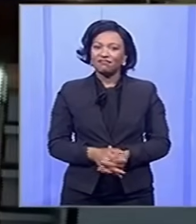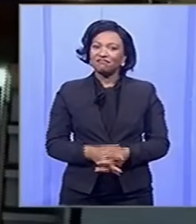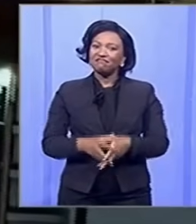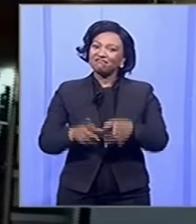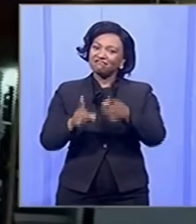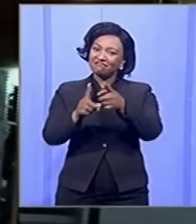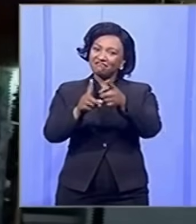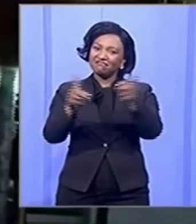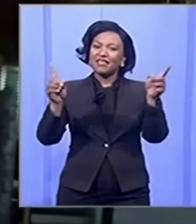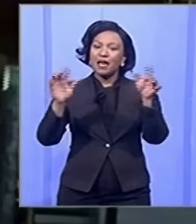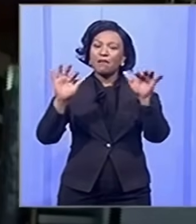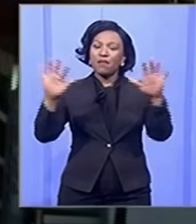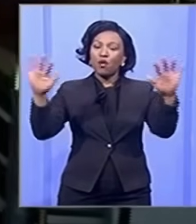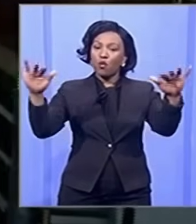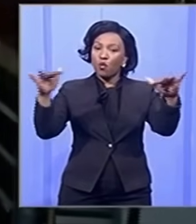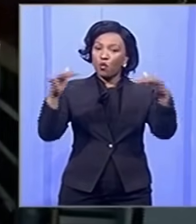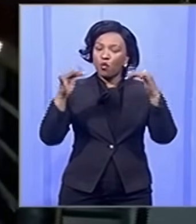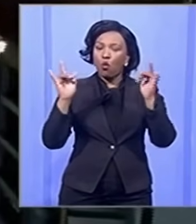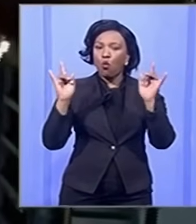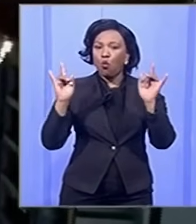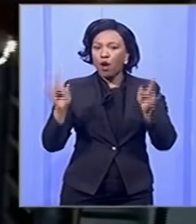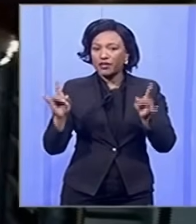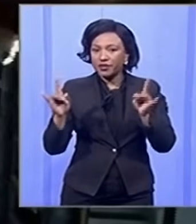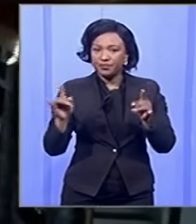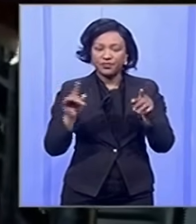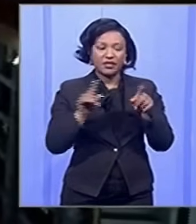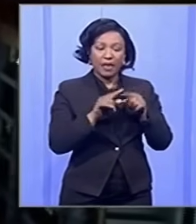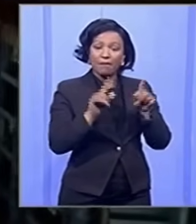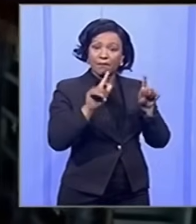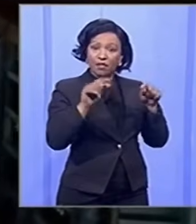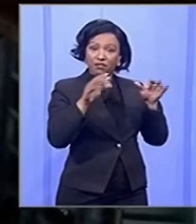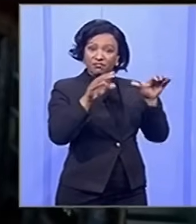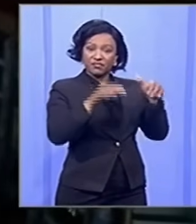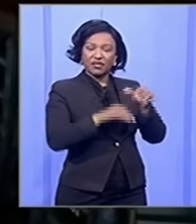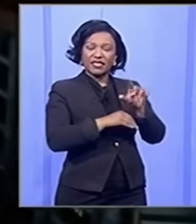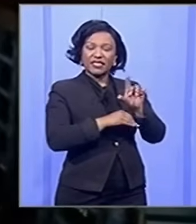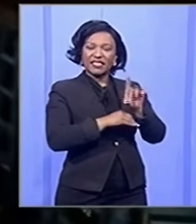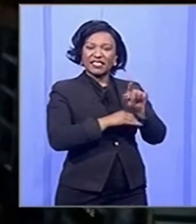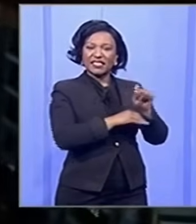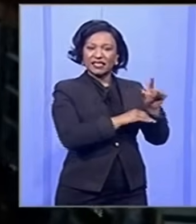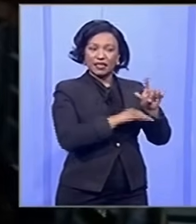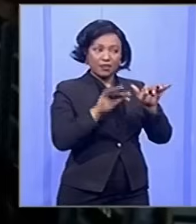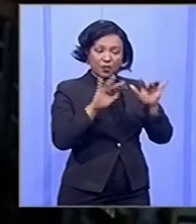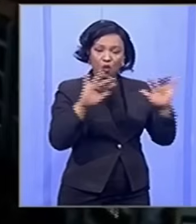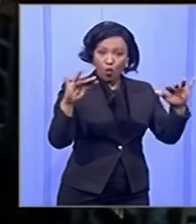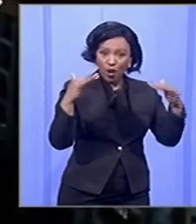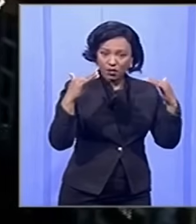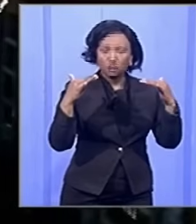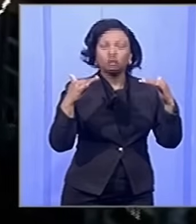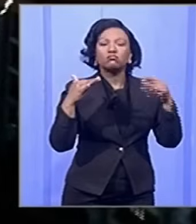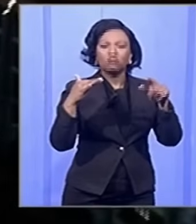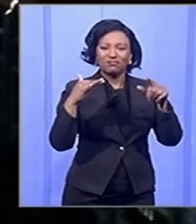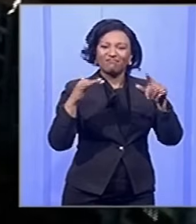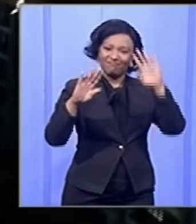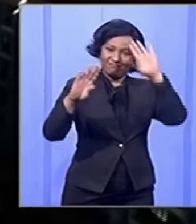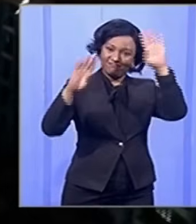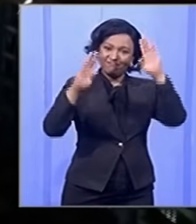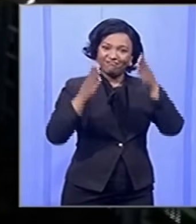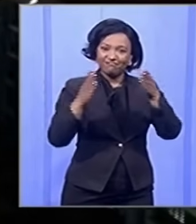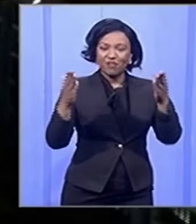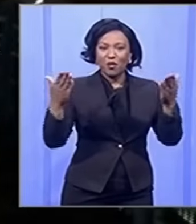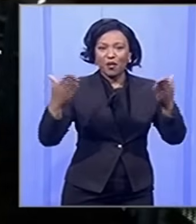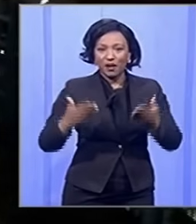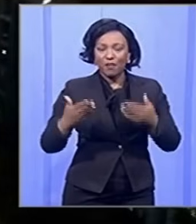bathekgi ba ditaba tša rena le bakanala ya DTT re a le tamiša le go le amogela re gaša go tšwa Studio 10